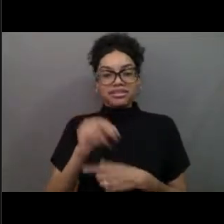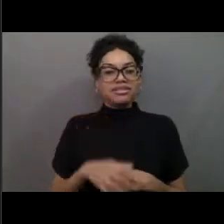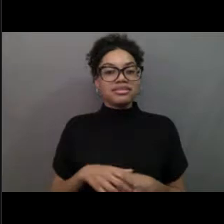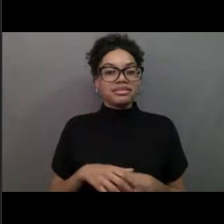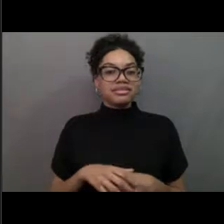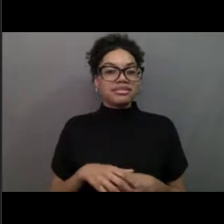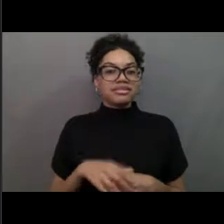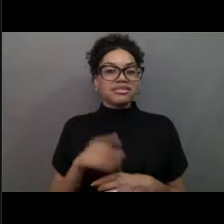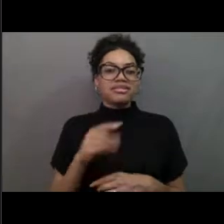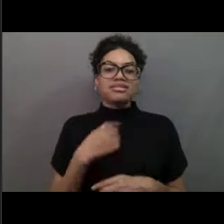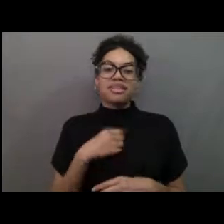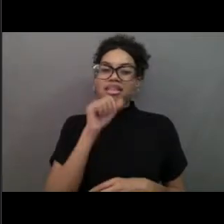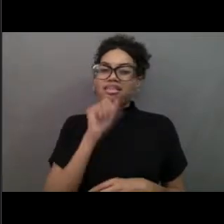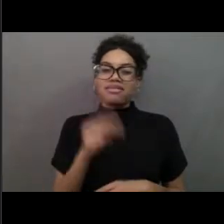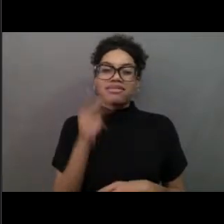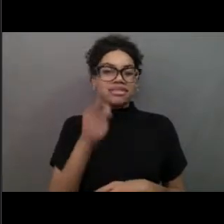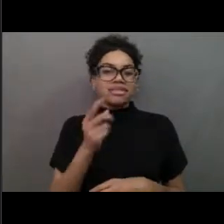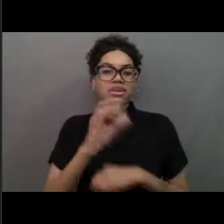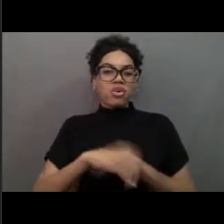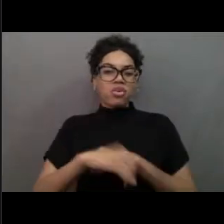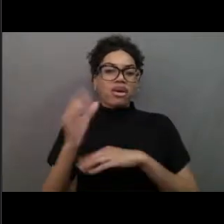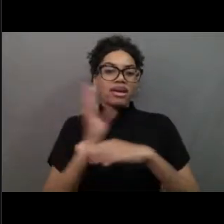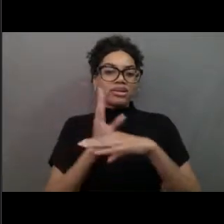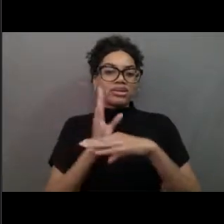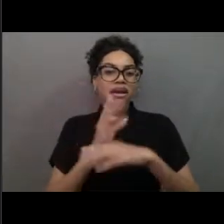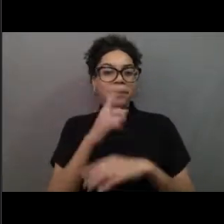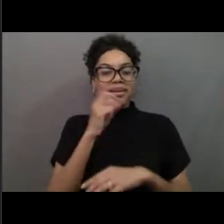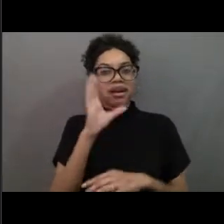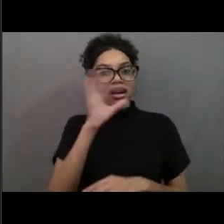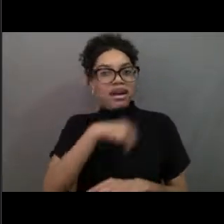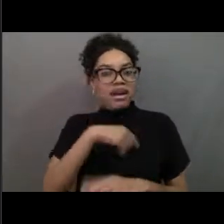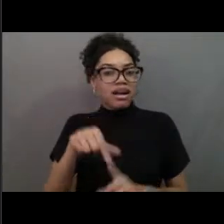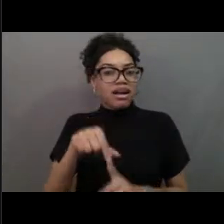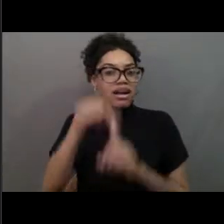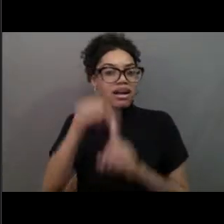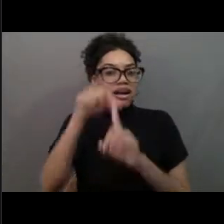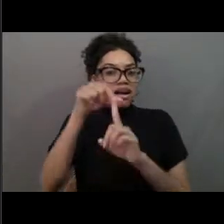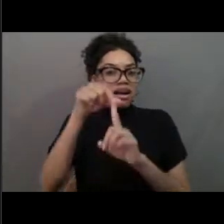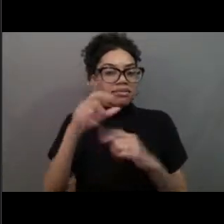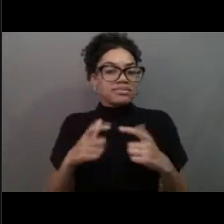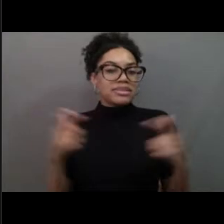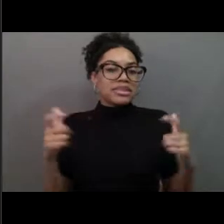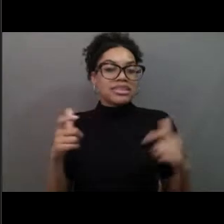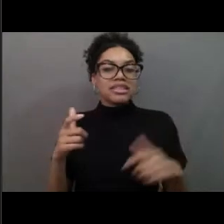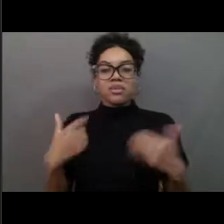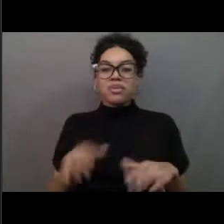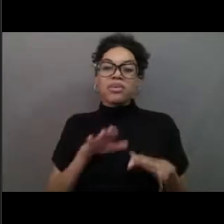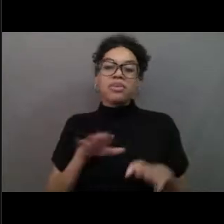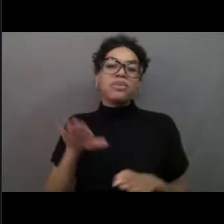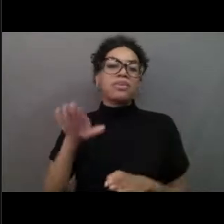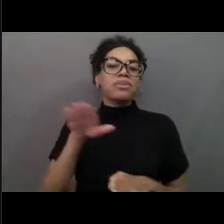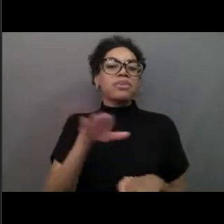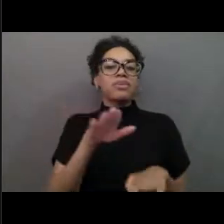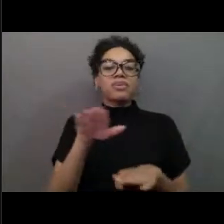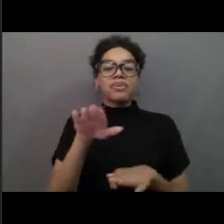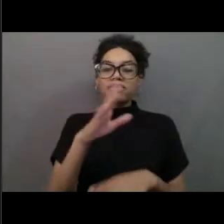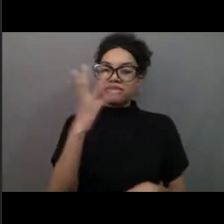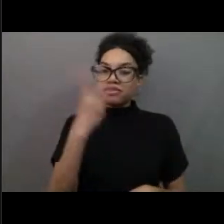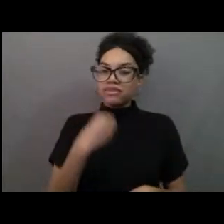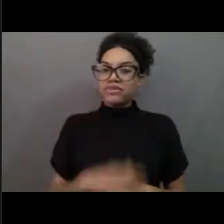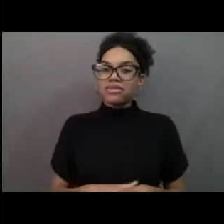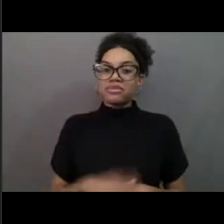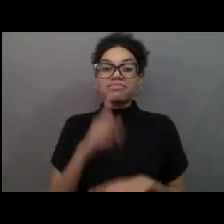things to see cruising through because they're just so unusual and so massive and so graceful. I have actually seen, I got to swim